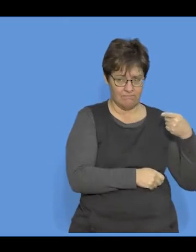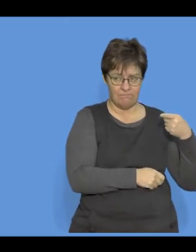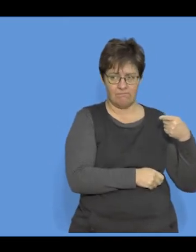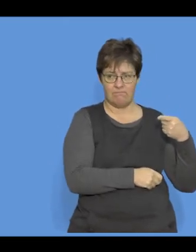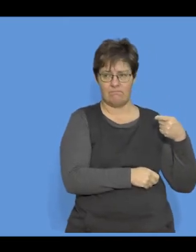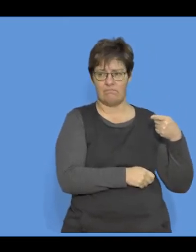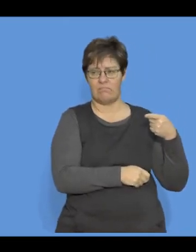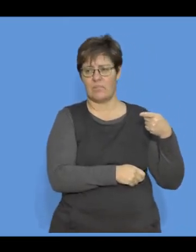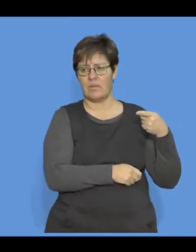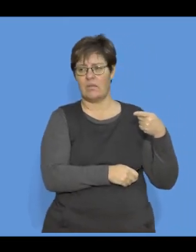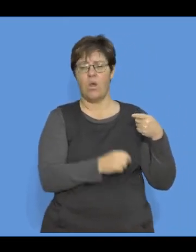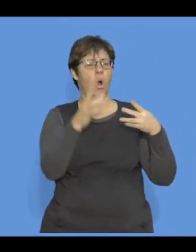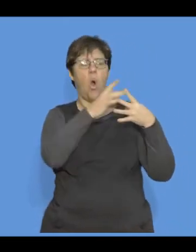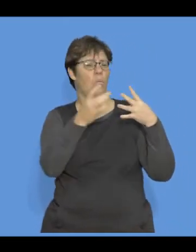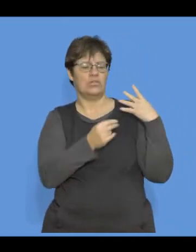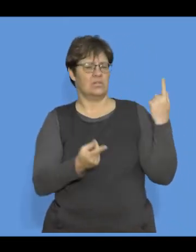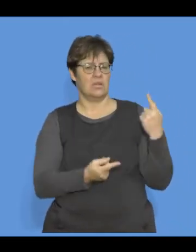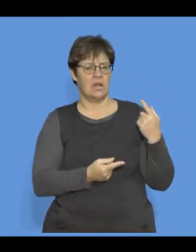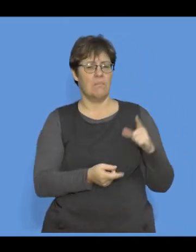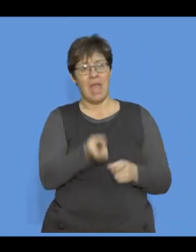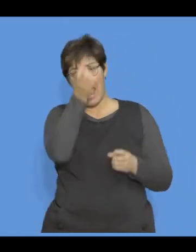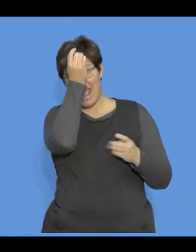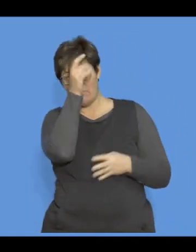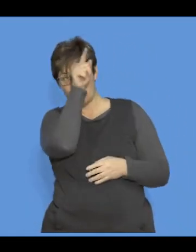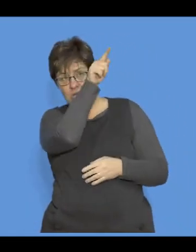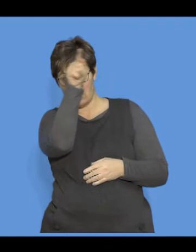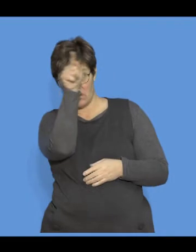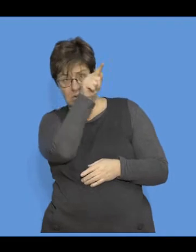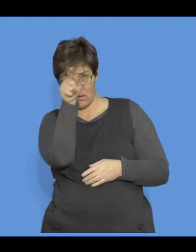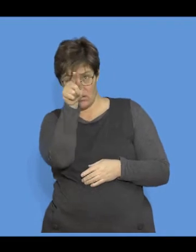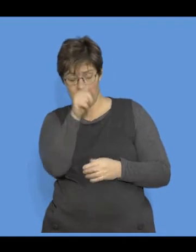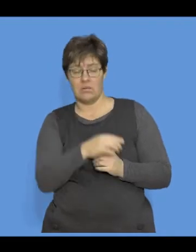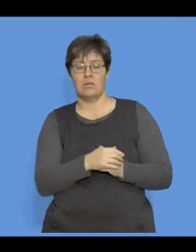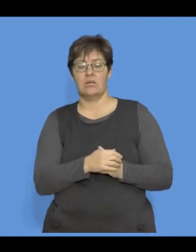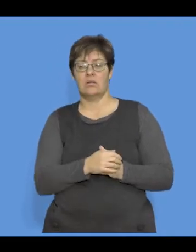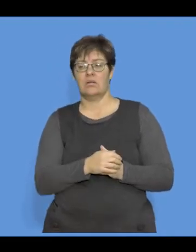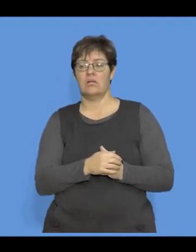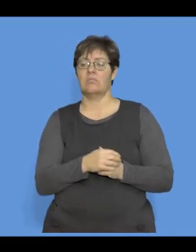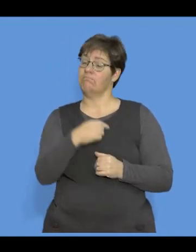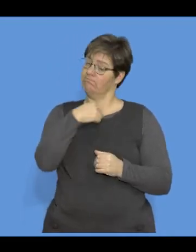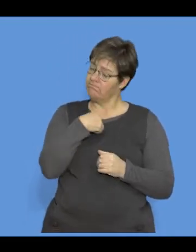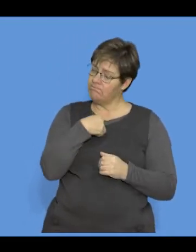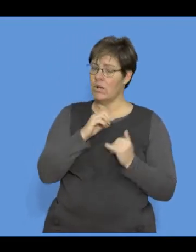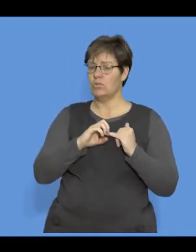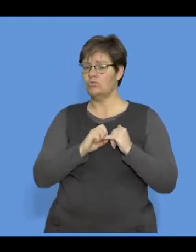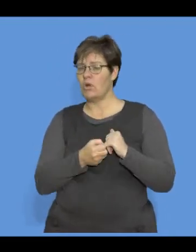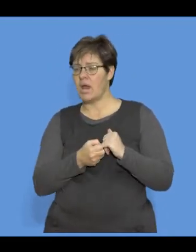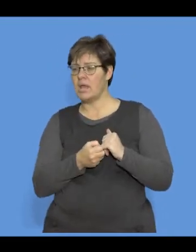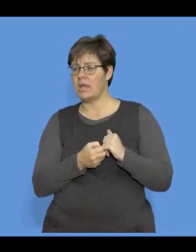always read the options. I just read the given information, and I then try and